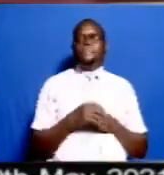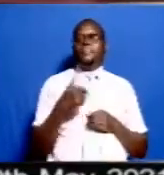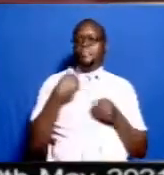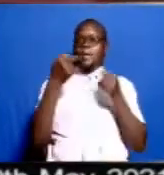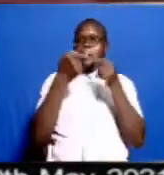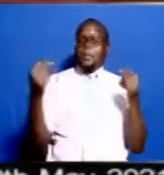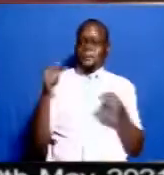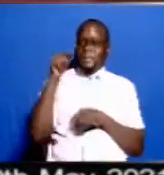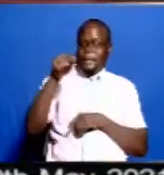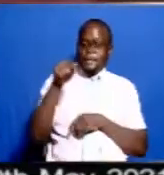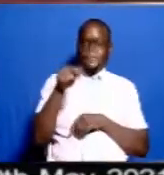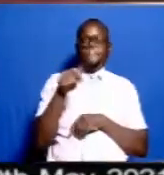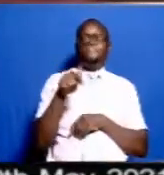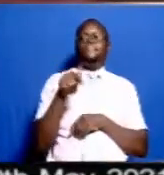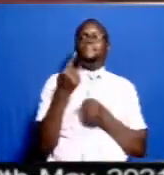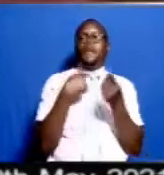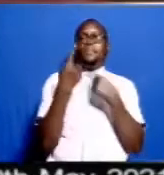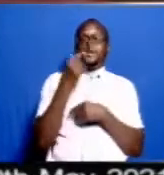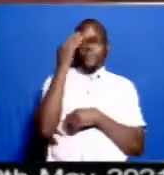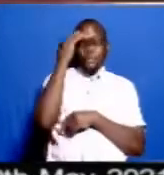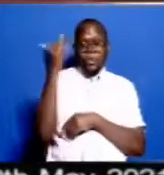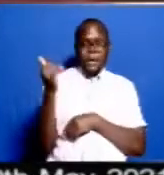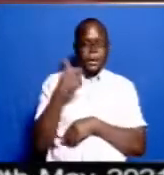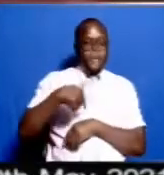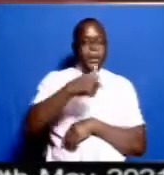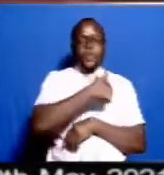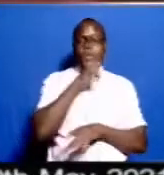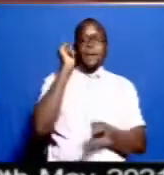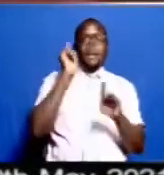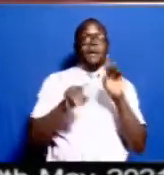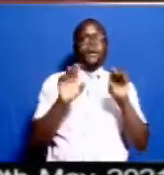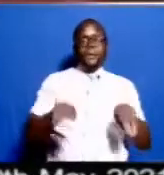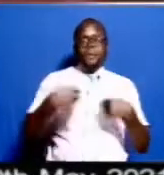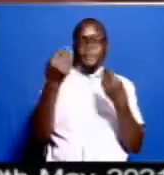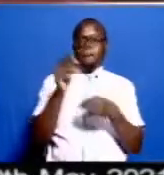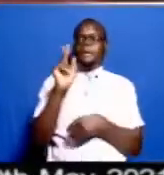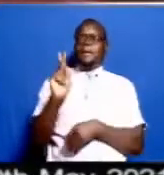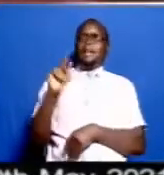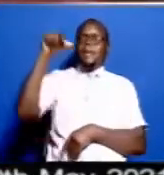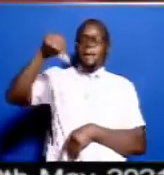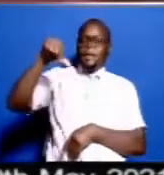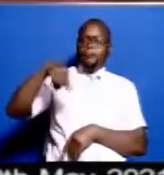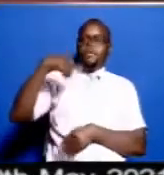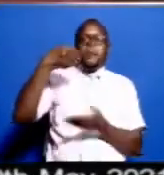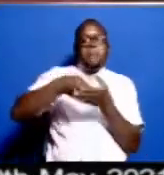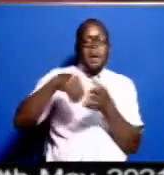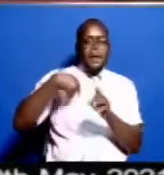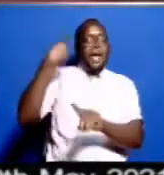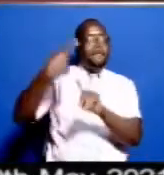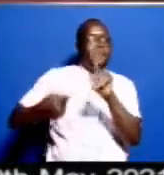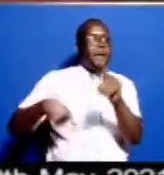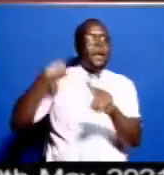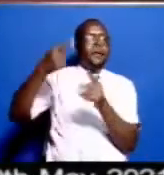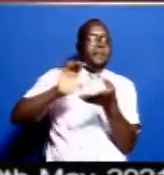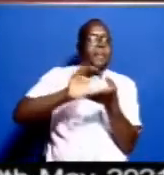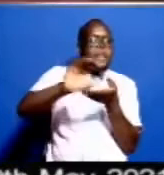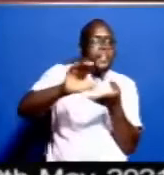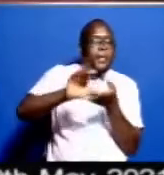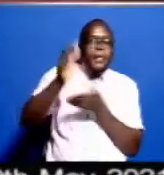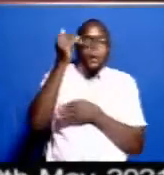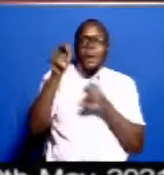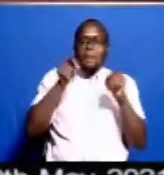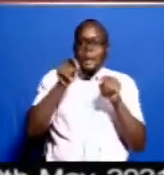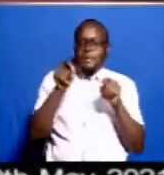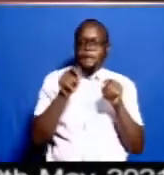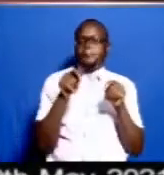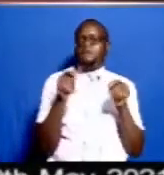opposing this motion because we cannot be giving Kenya Airways money every year. And because of management or one